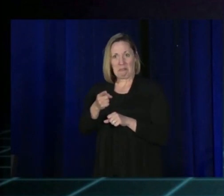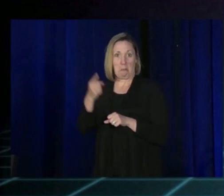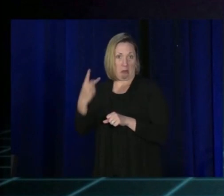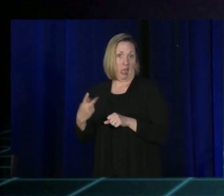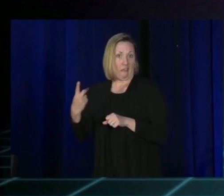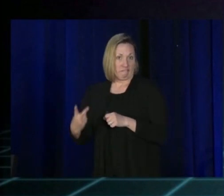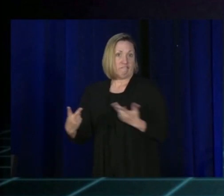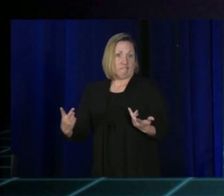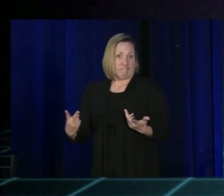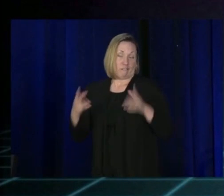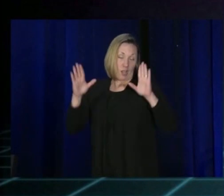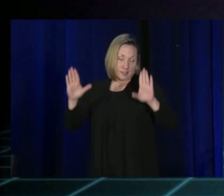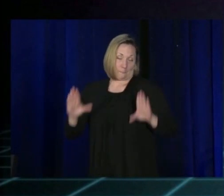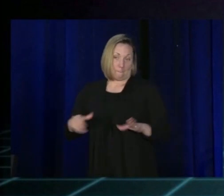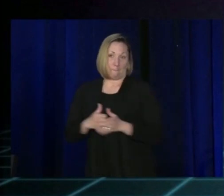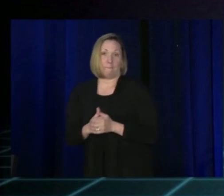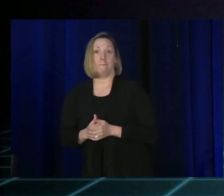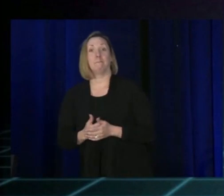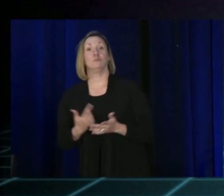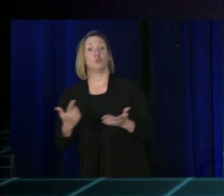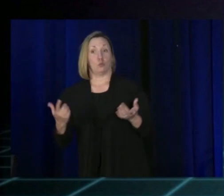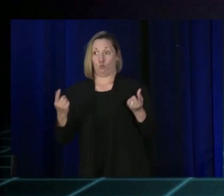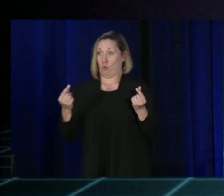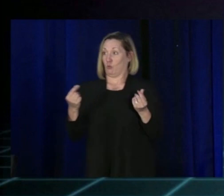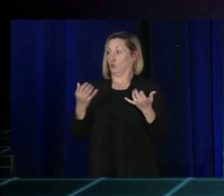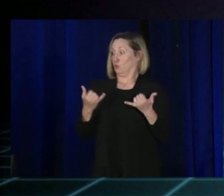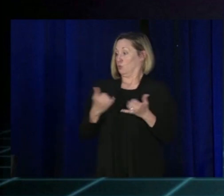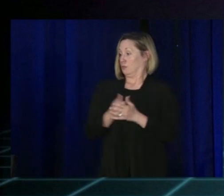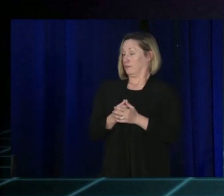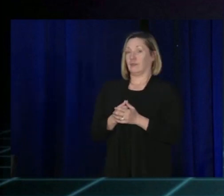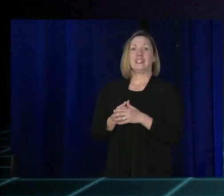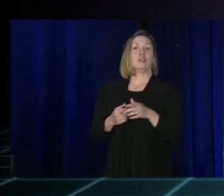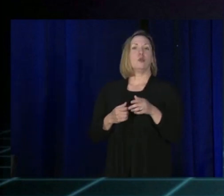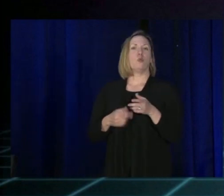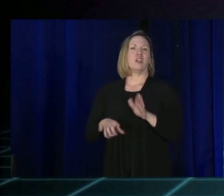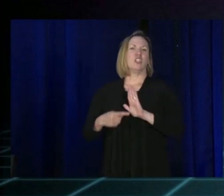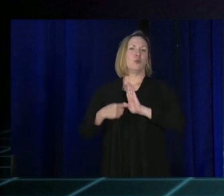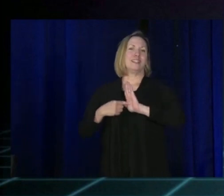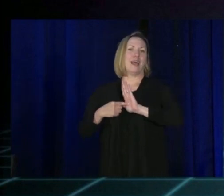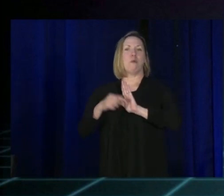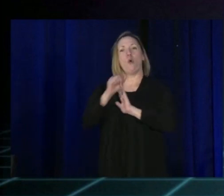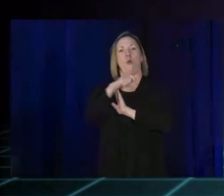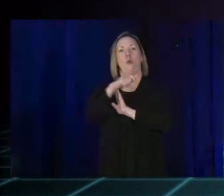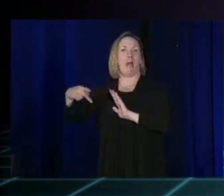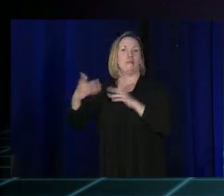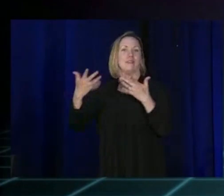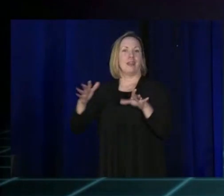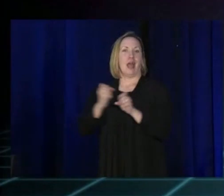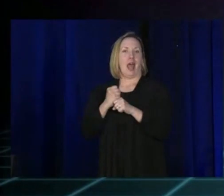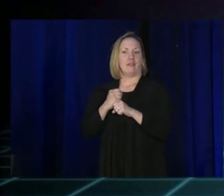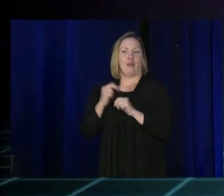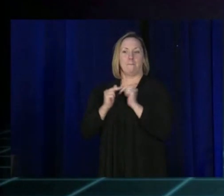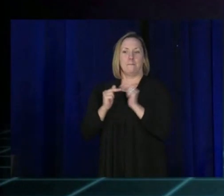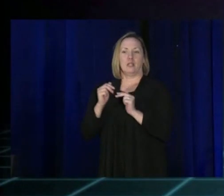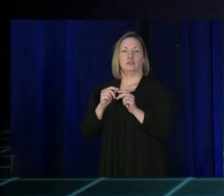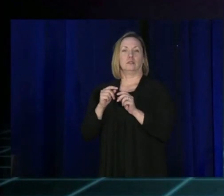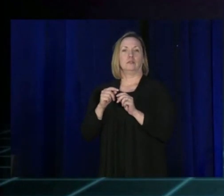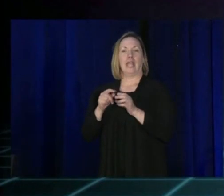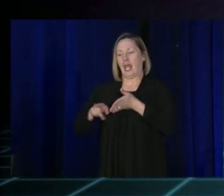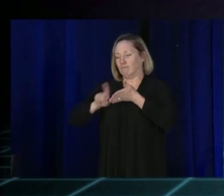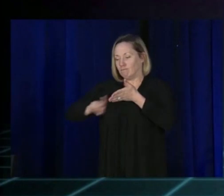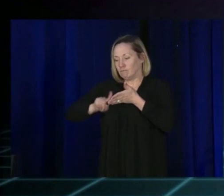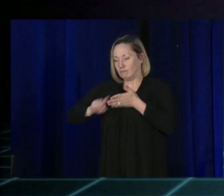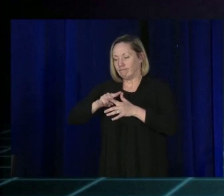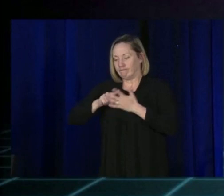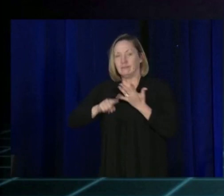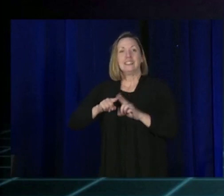Awesome, awesome. So what we're gonna do is we're gonna run through a demo app that I have built and look through all the different ways that